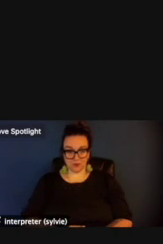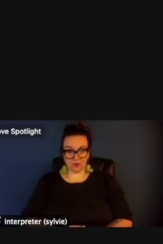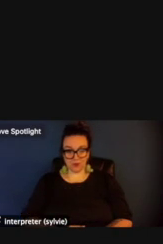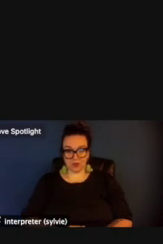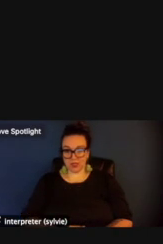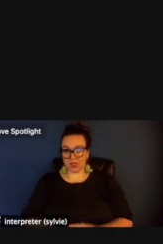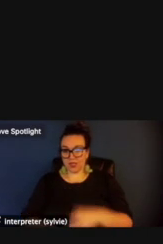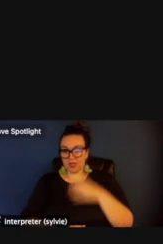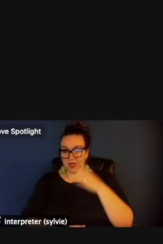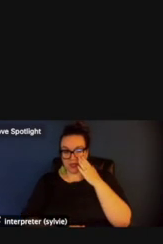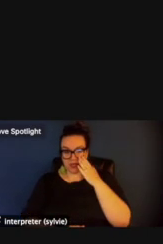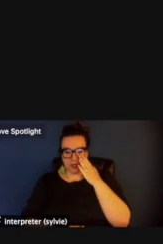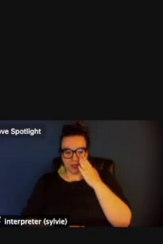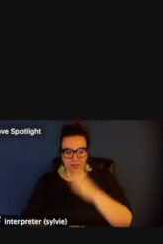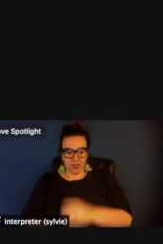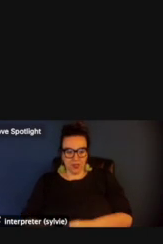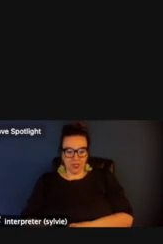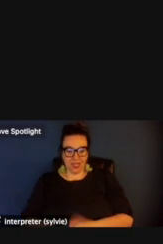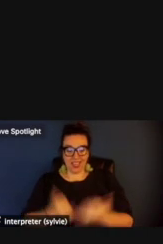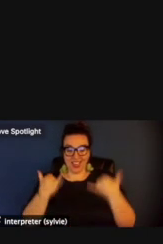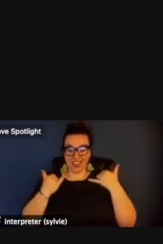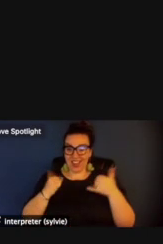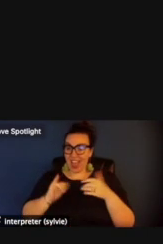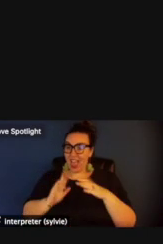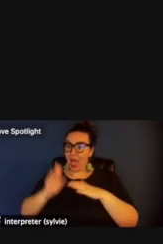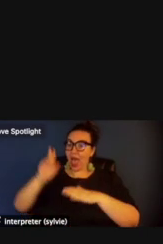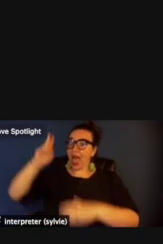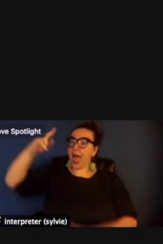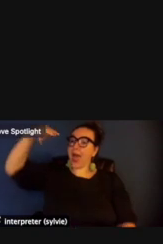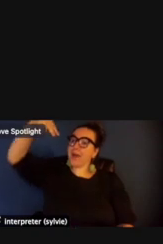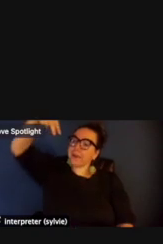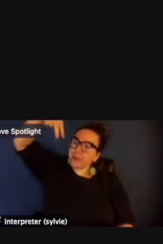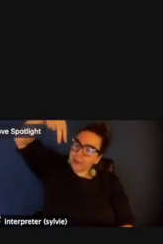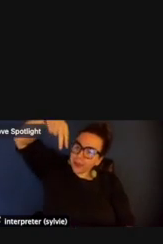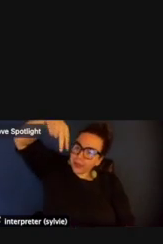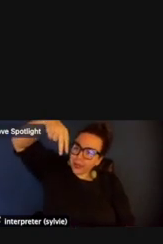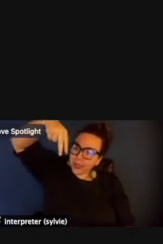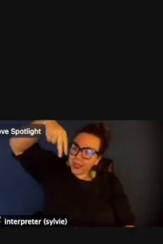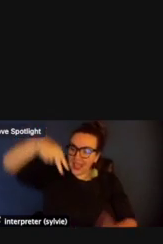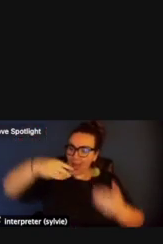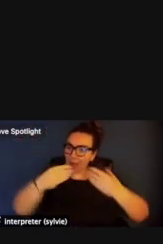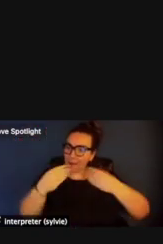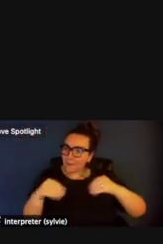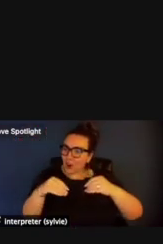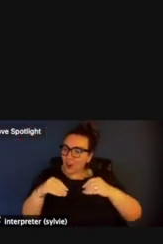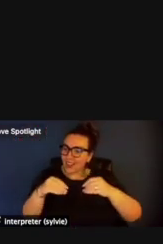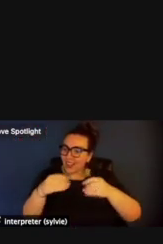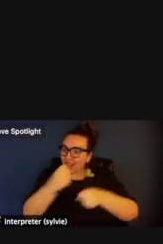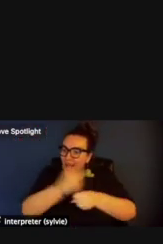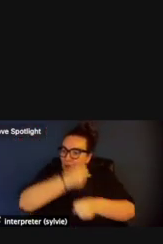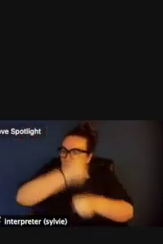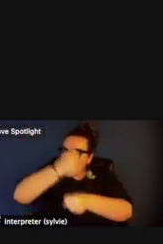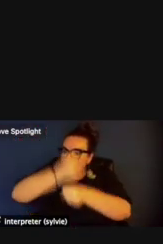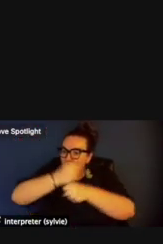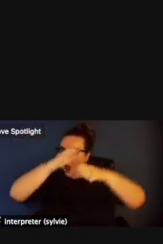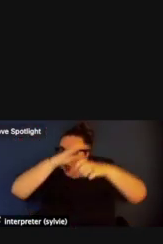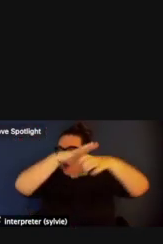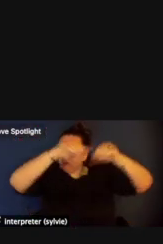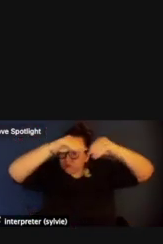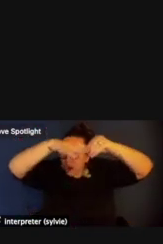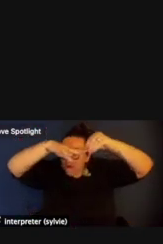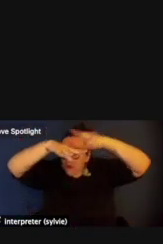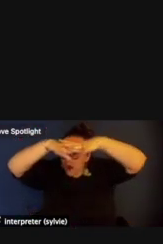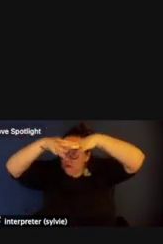All right, now we're looking down at, there's a market underneath those umbrellas. And this is also, so you see the top view and the side view. And these are